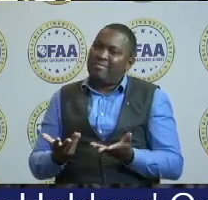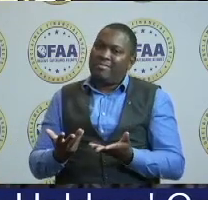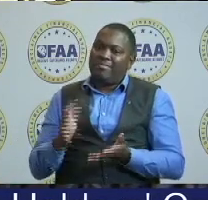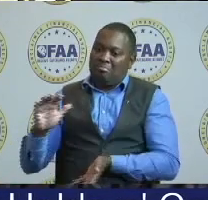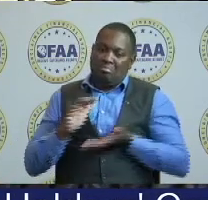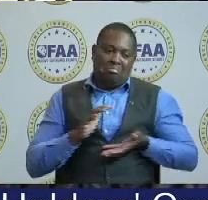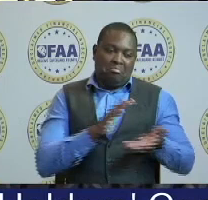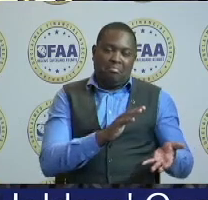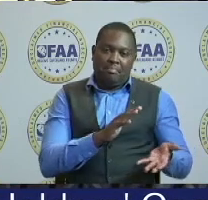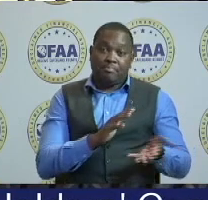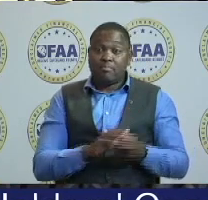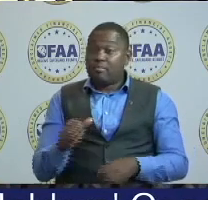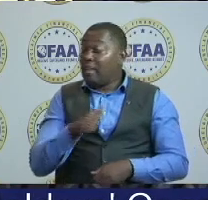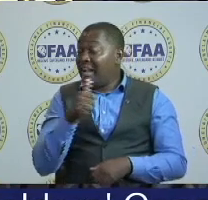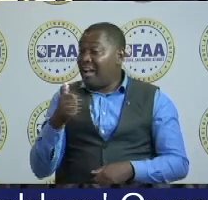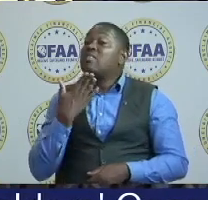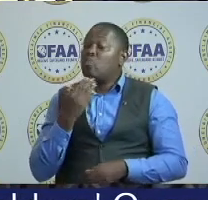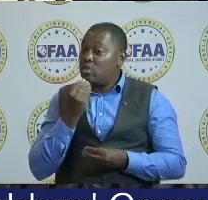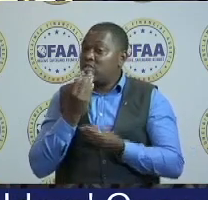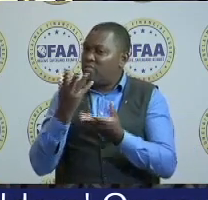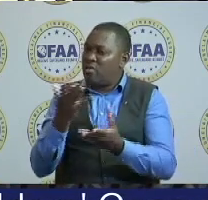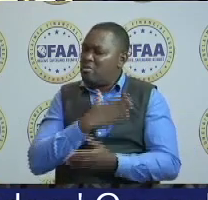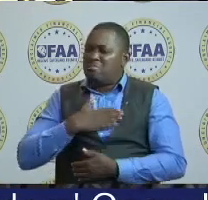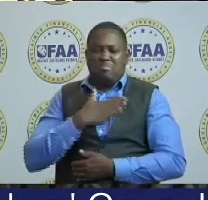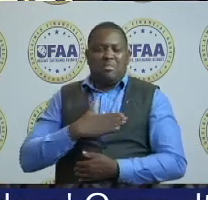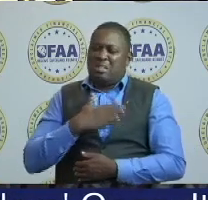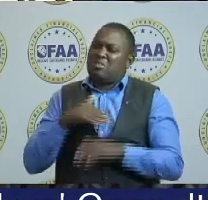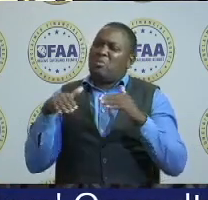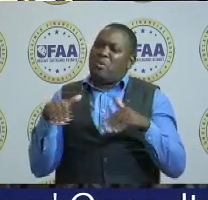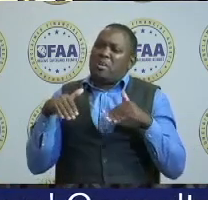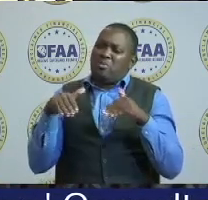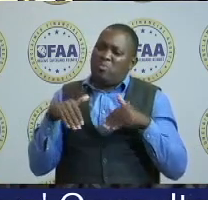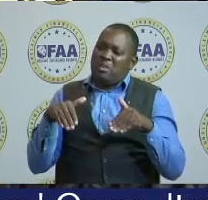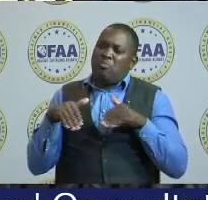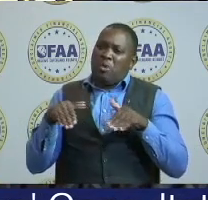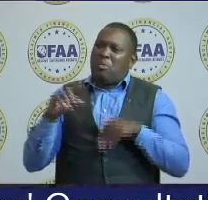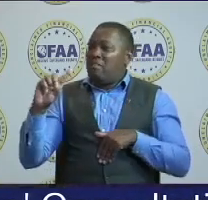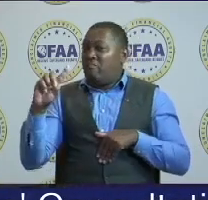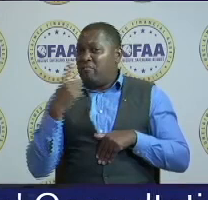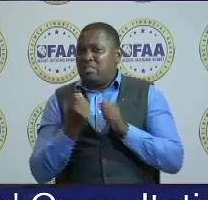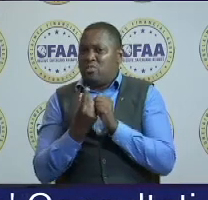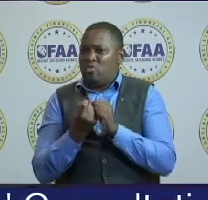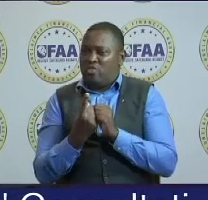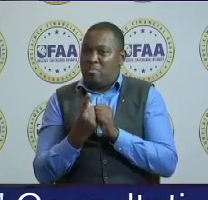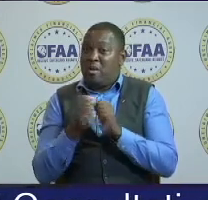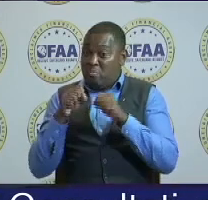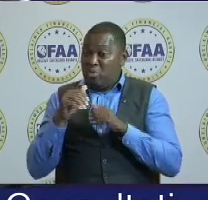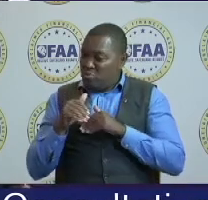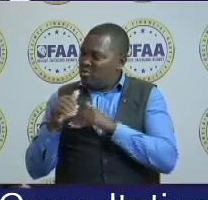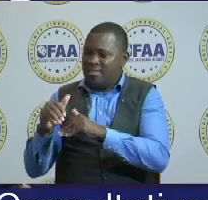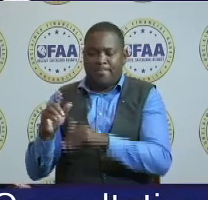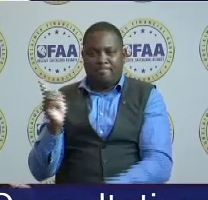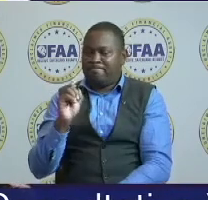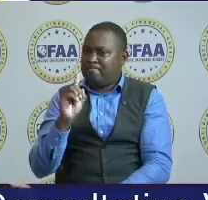our holders, please don't wait until 1st of November to comply. Because if you look at the definition of these assets,